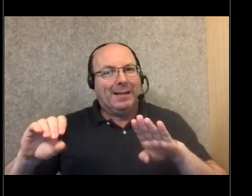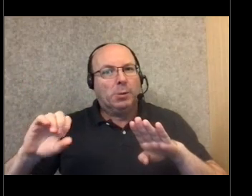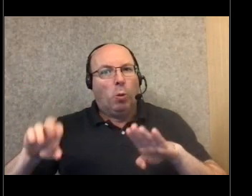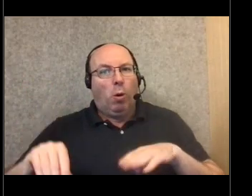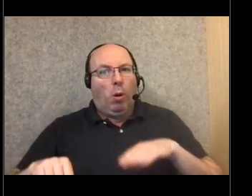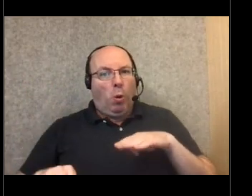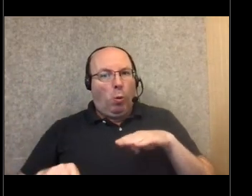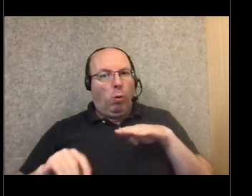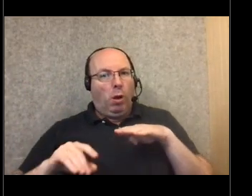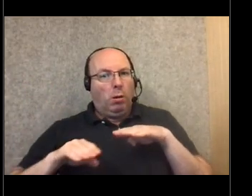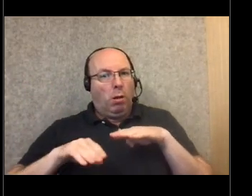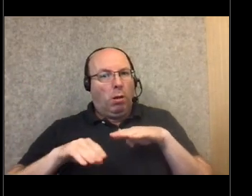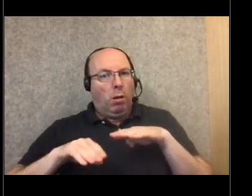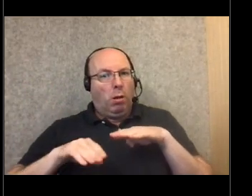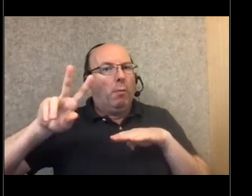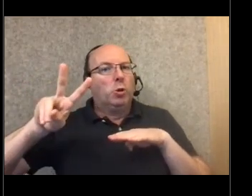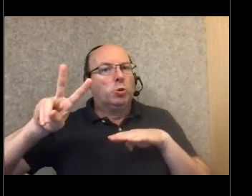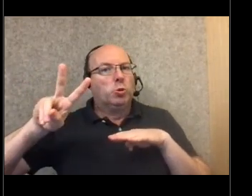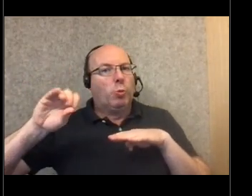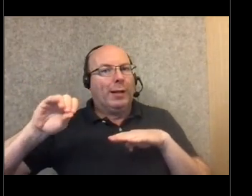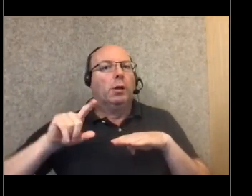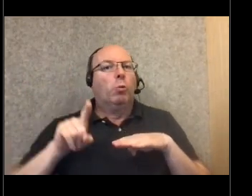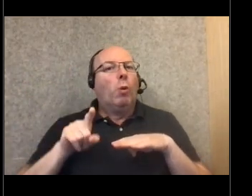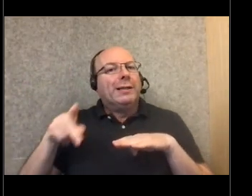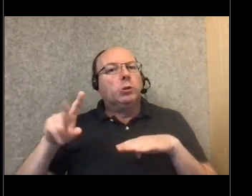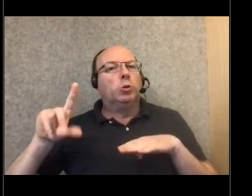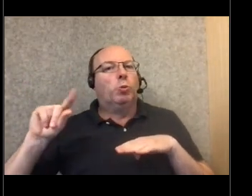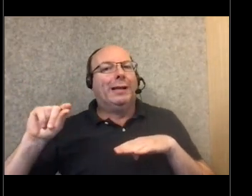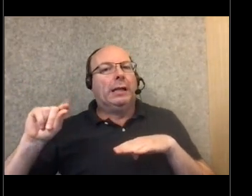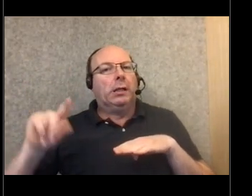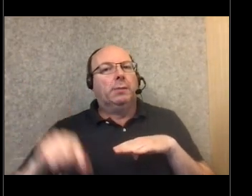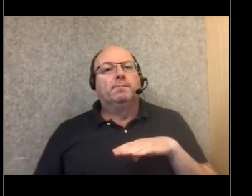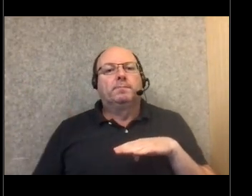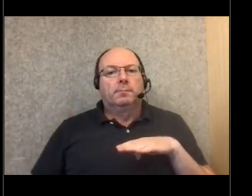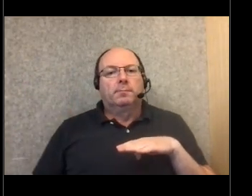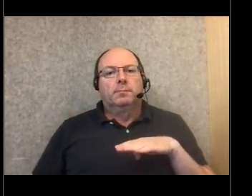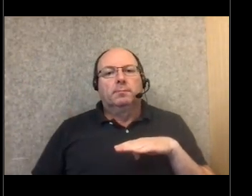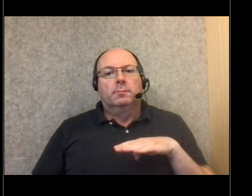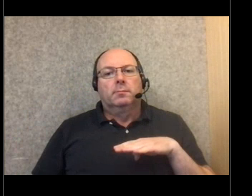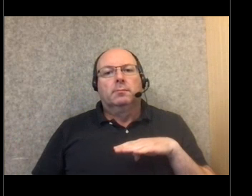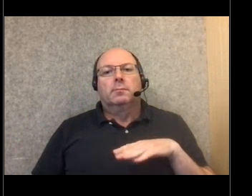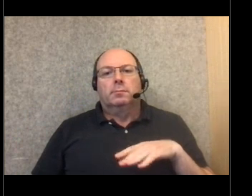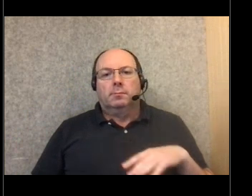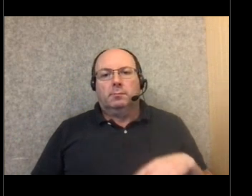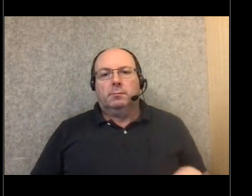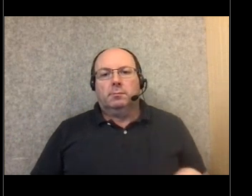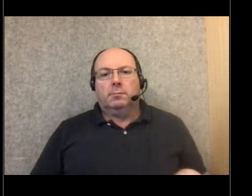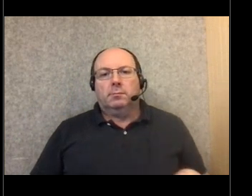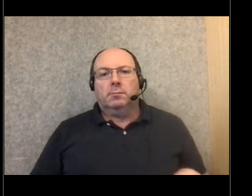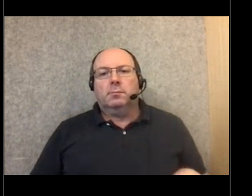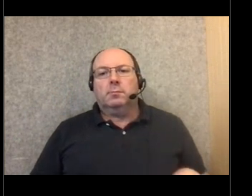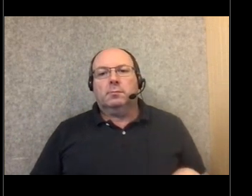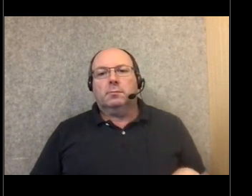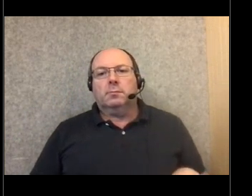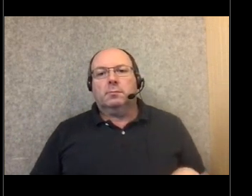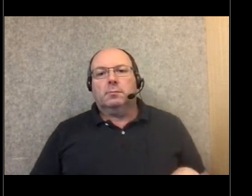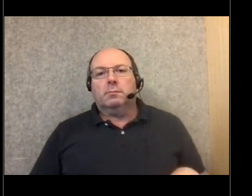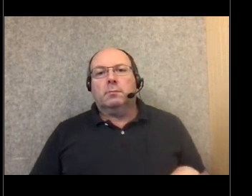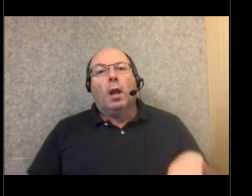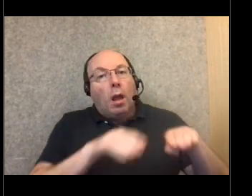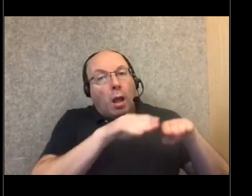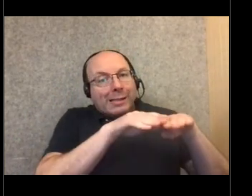Handrails are not required on walks with slopes between 0% and 5%,